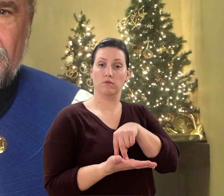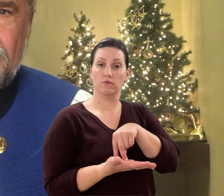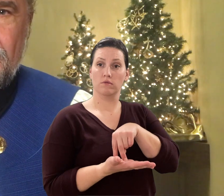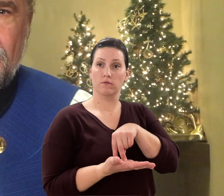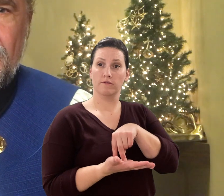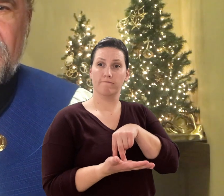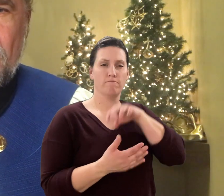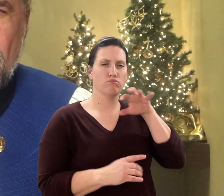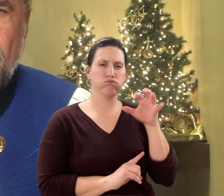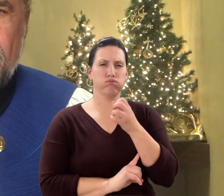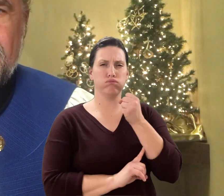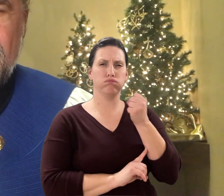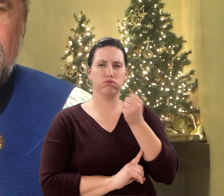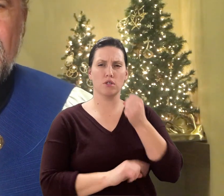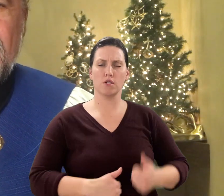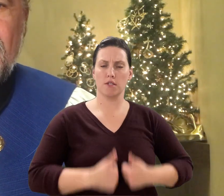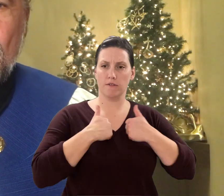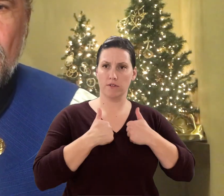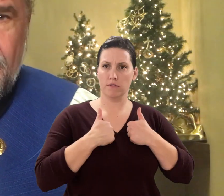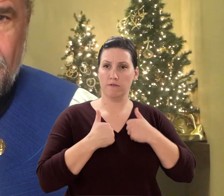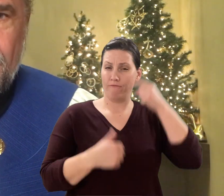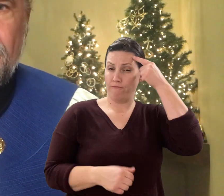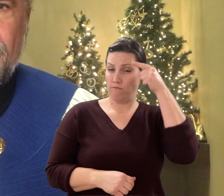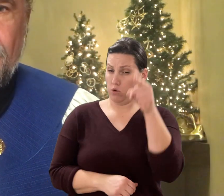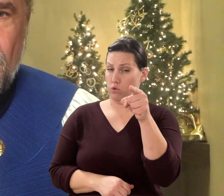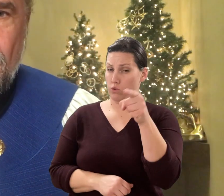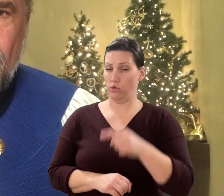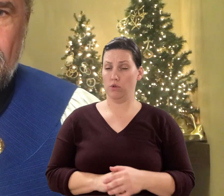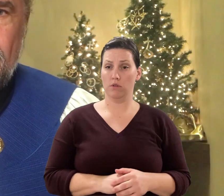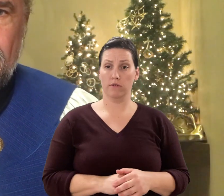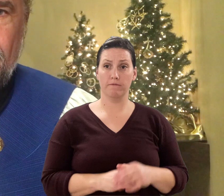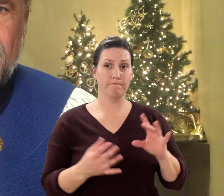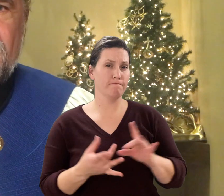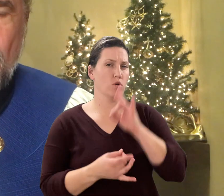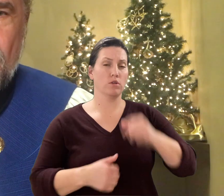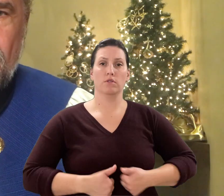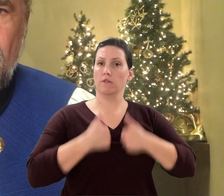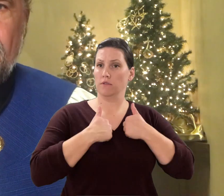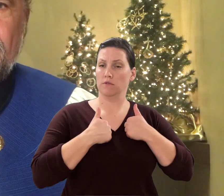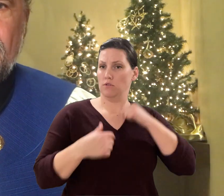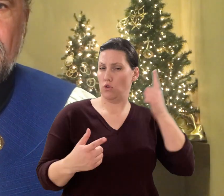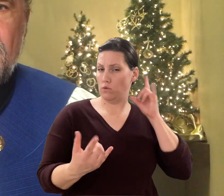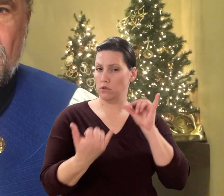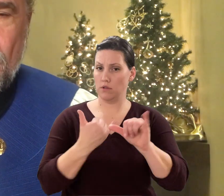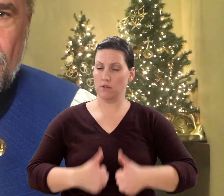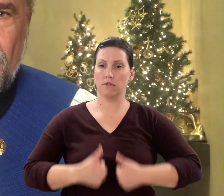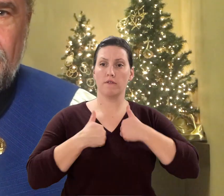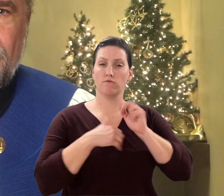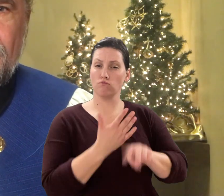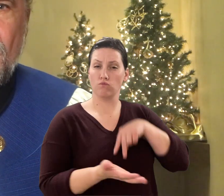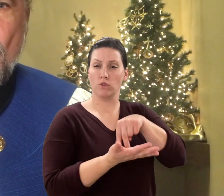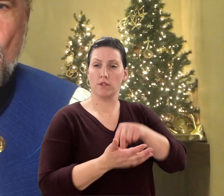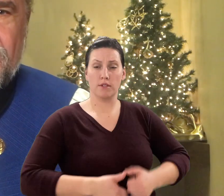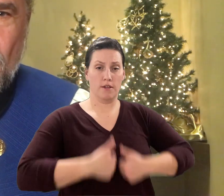resurrection secures life for you. Spiritual life, eternal